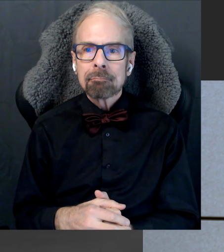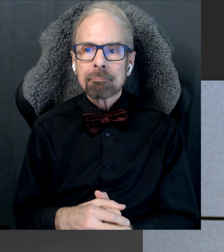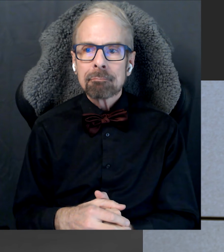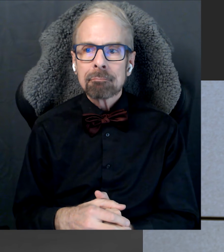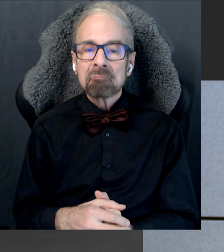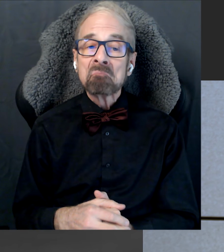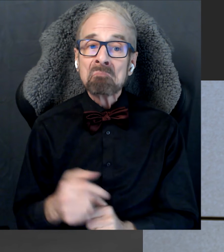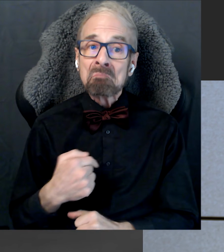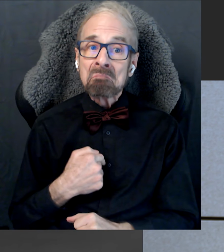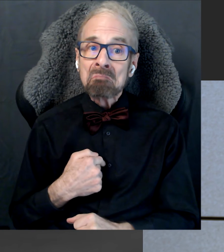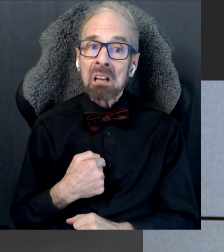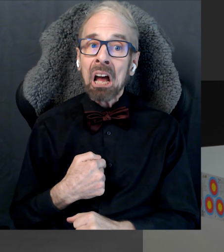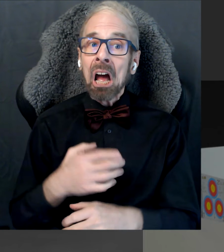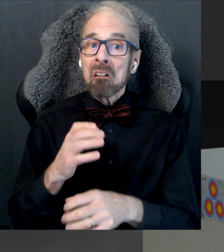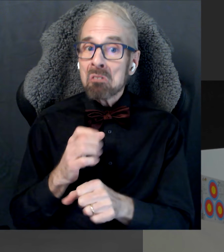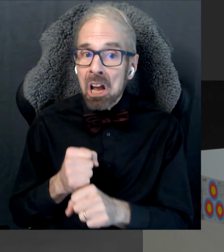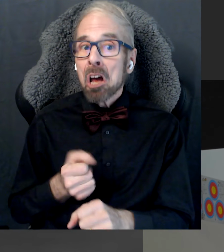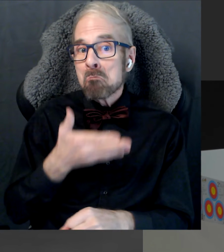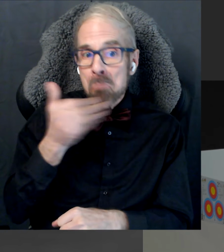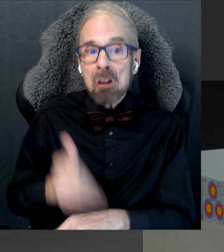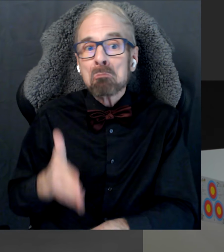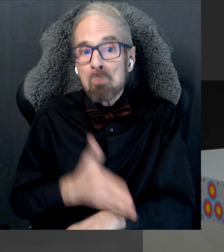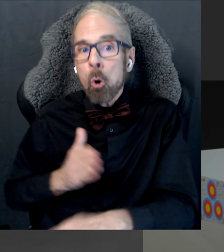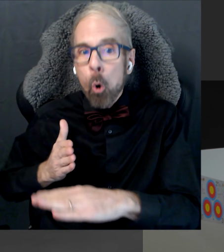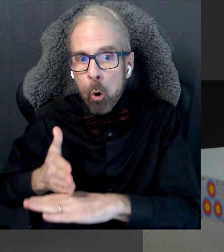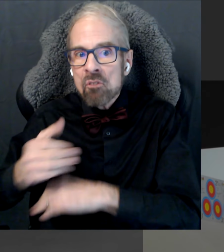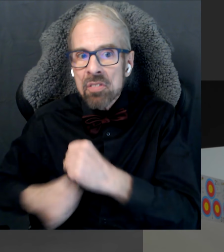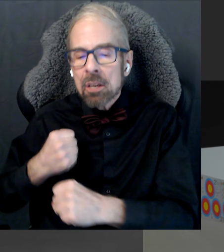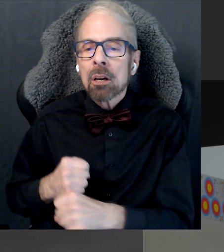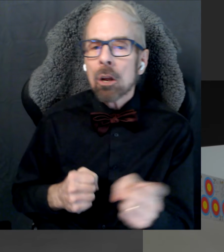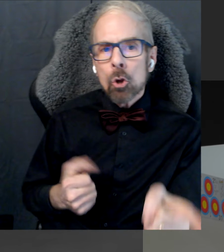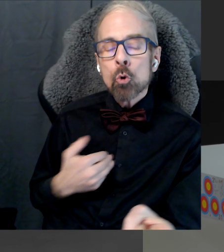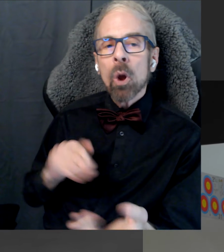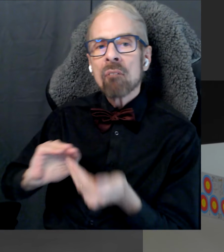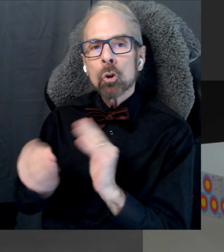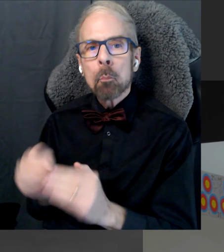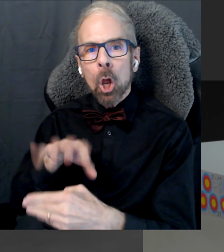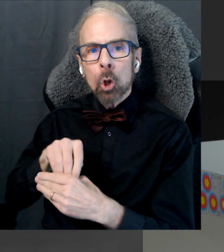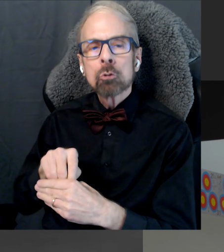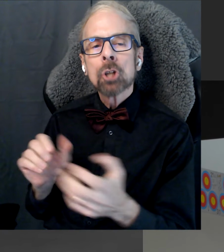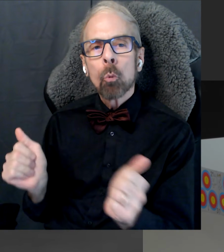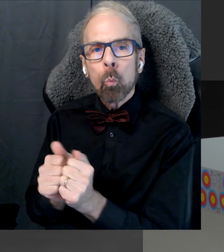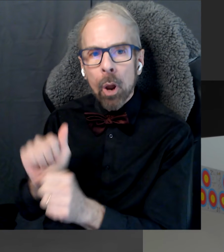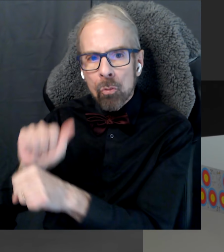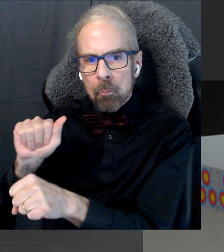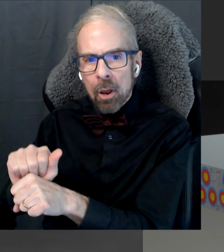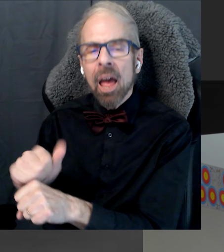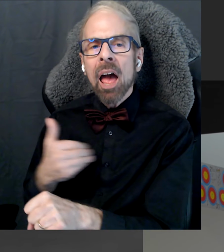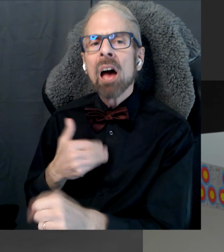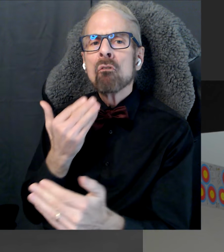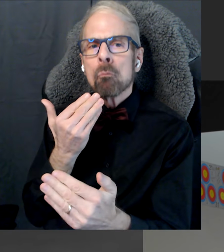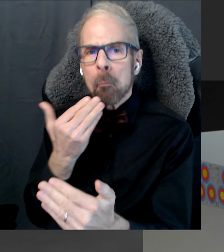I've gotten better through the years. So if you have community inclusion in conjunction with the employment, they get more